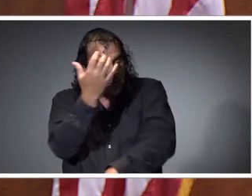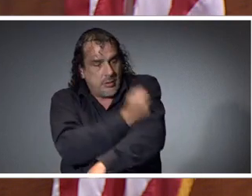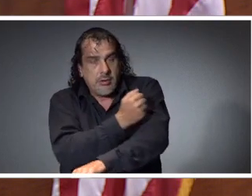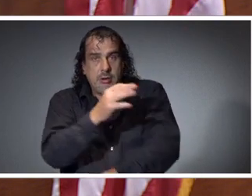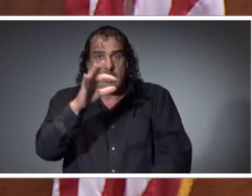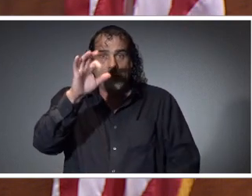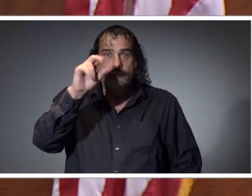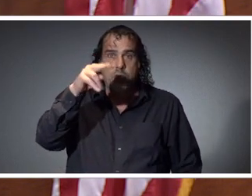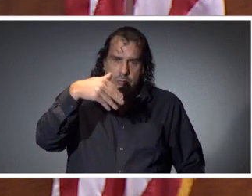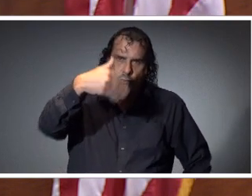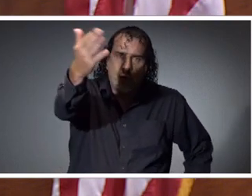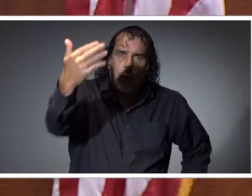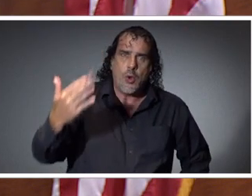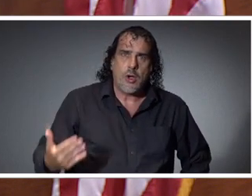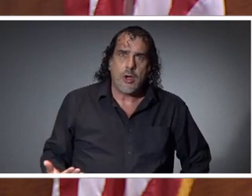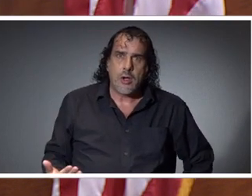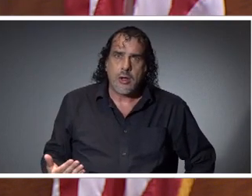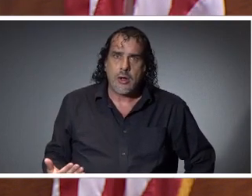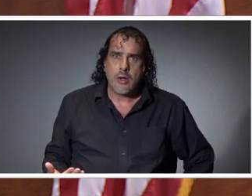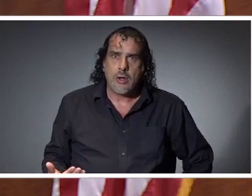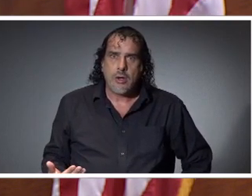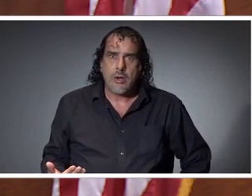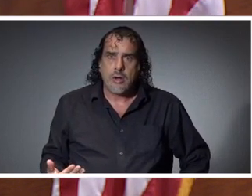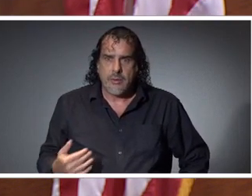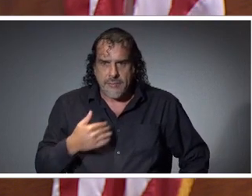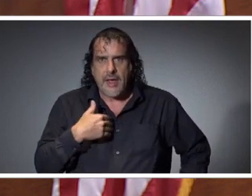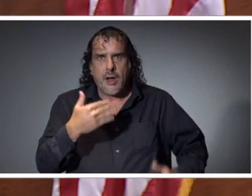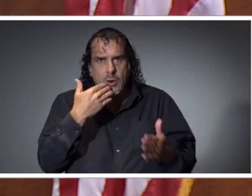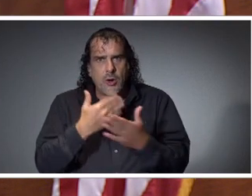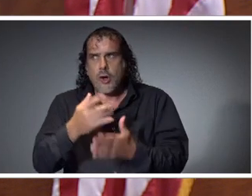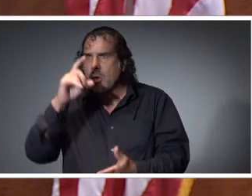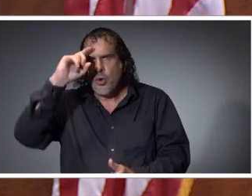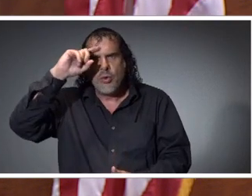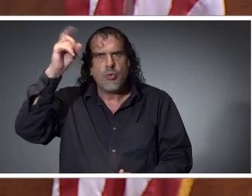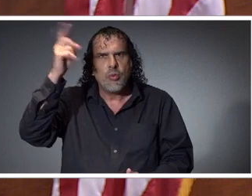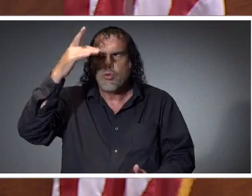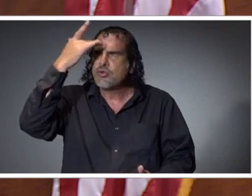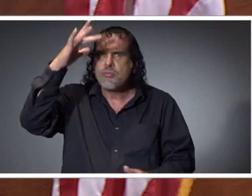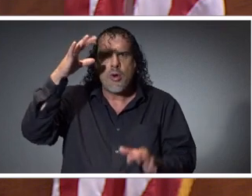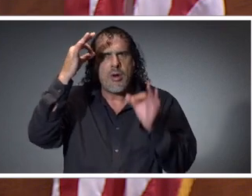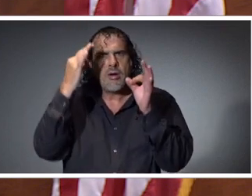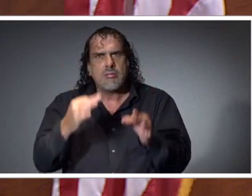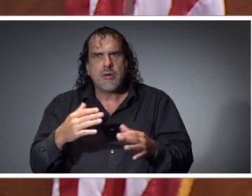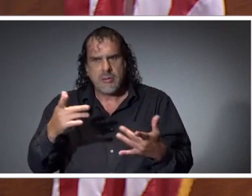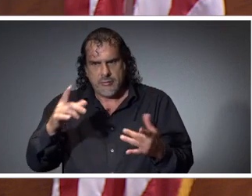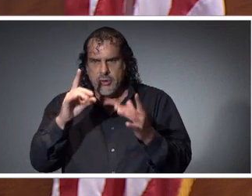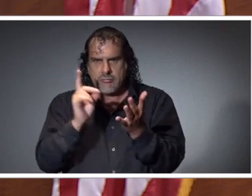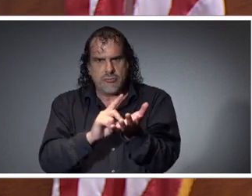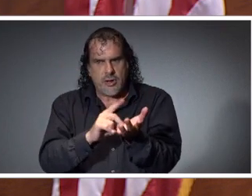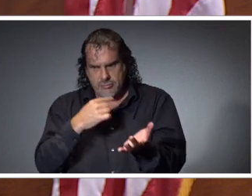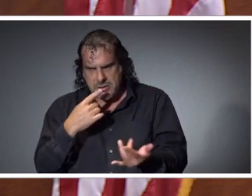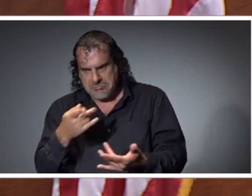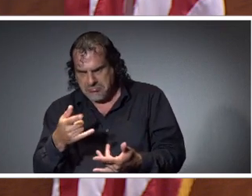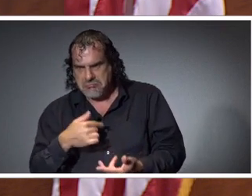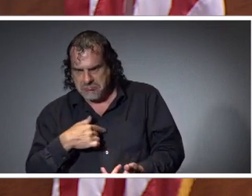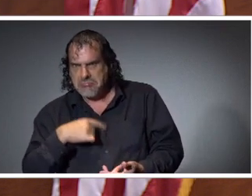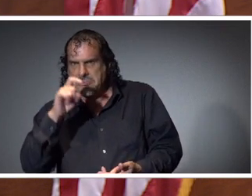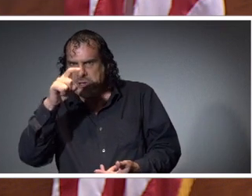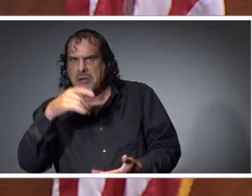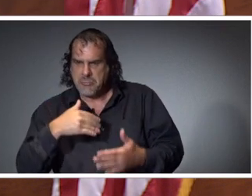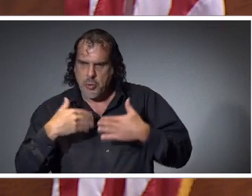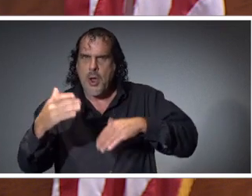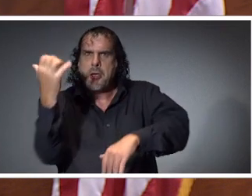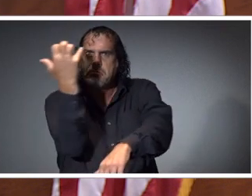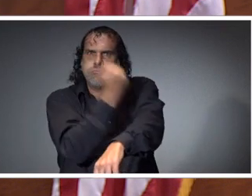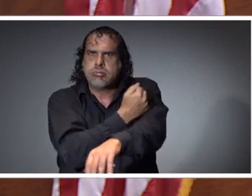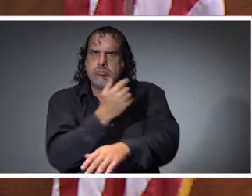the flu shot. That would be, I think, a wise decision if you and your doctor make the determination that that makes sense for you.